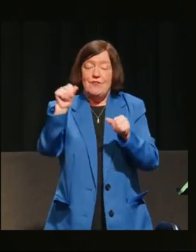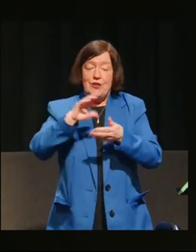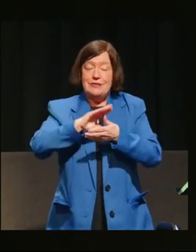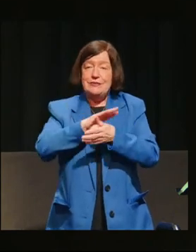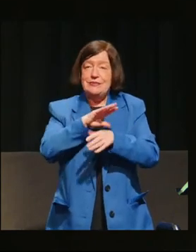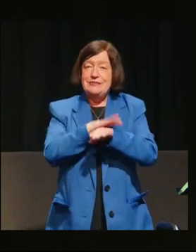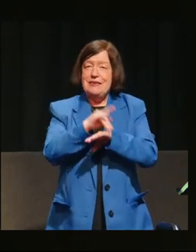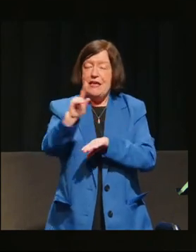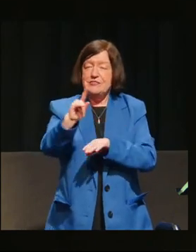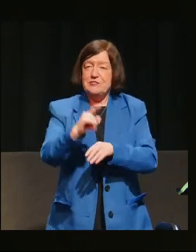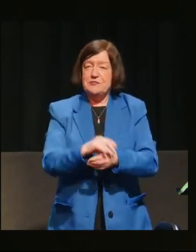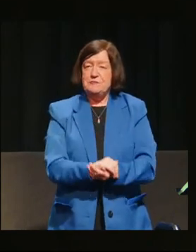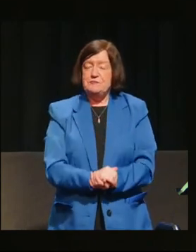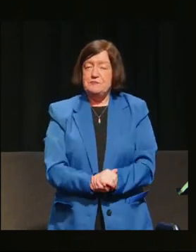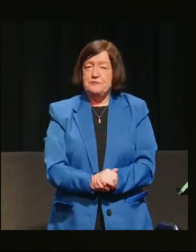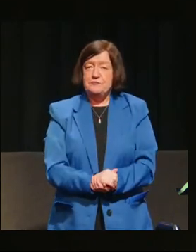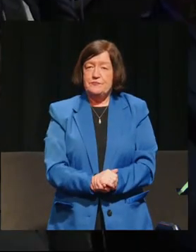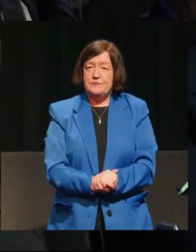annihilation.